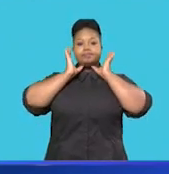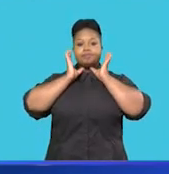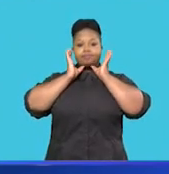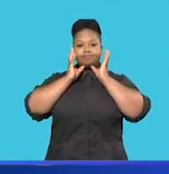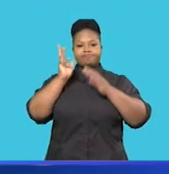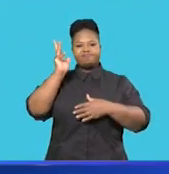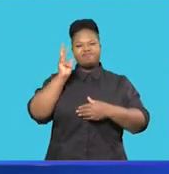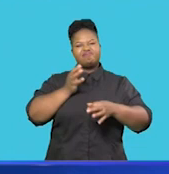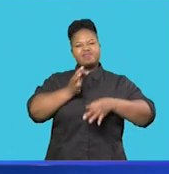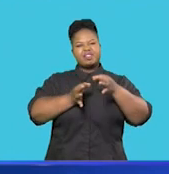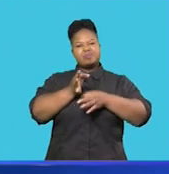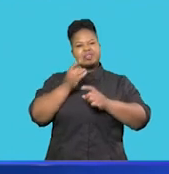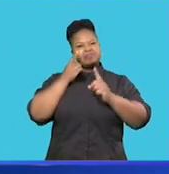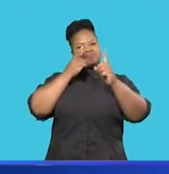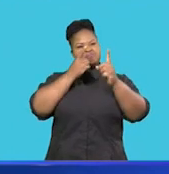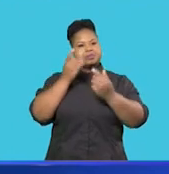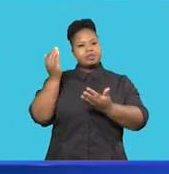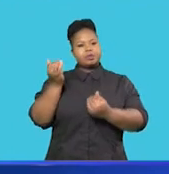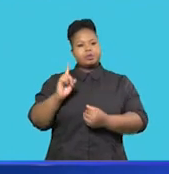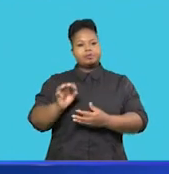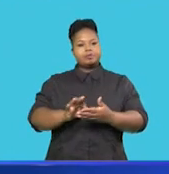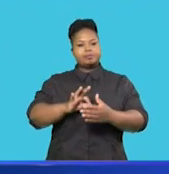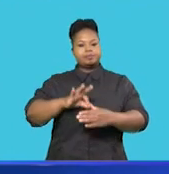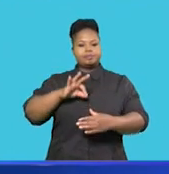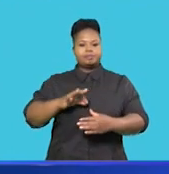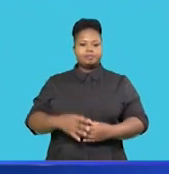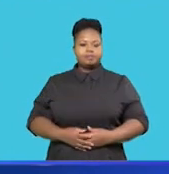ka maikemisetso a yona tebanong le dikgetho.